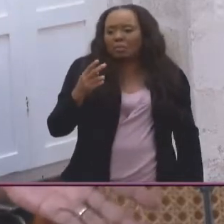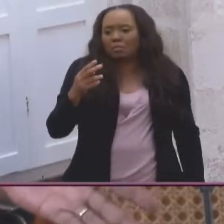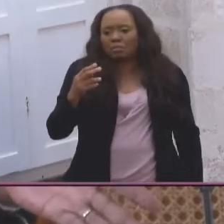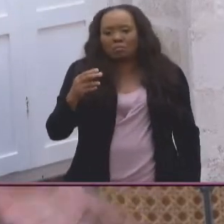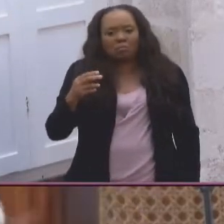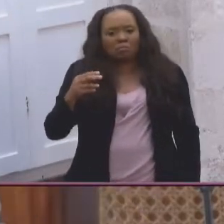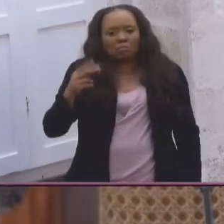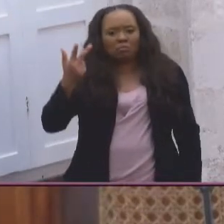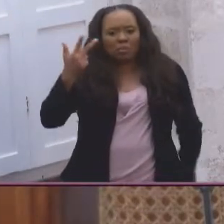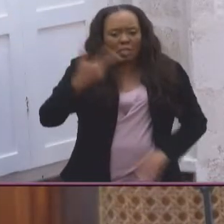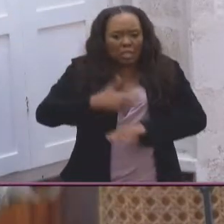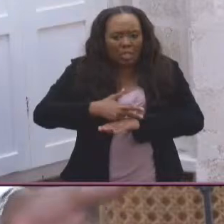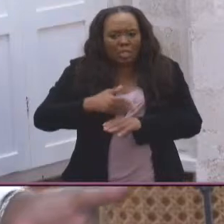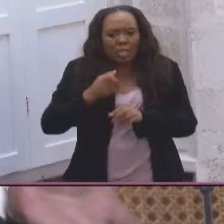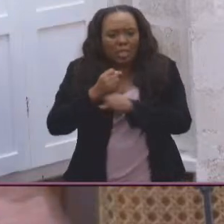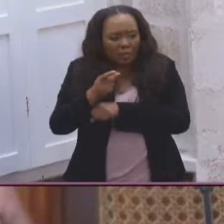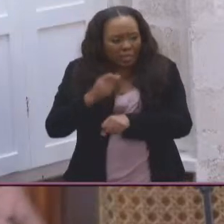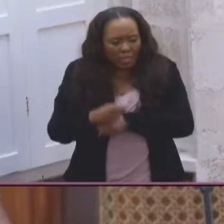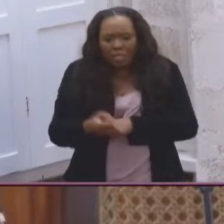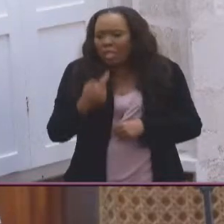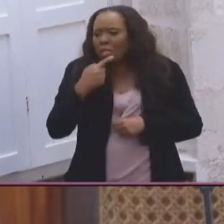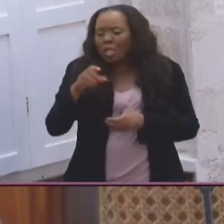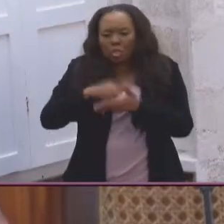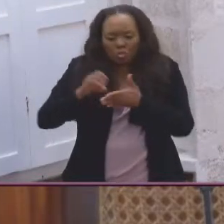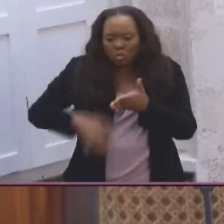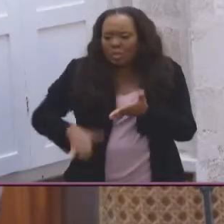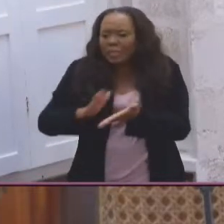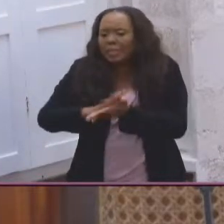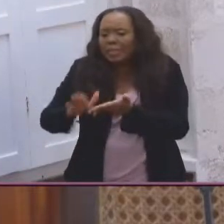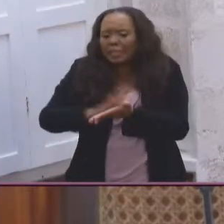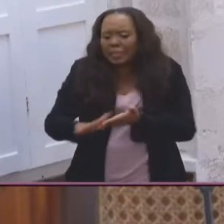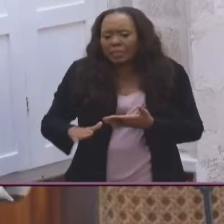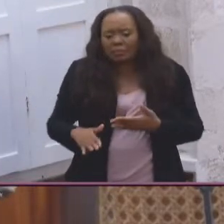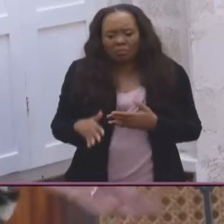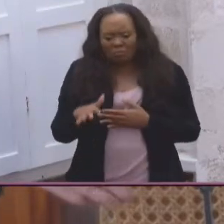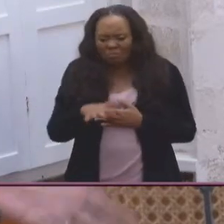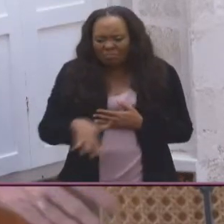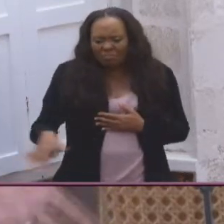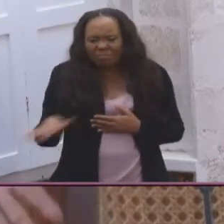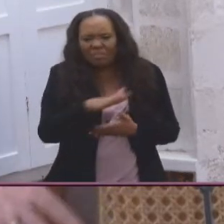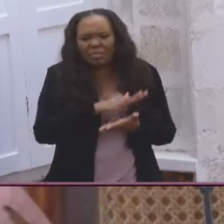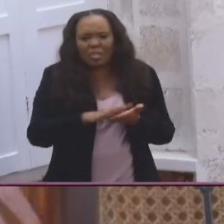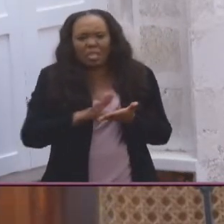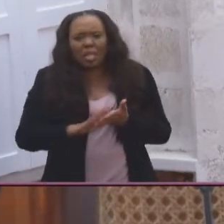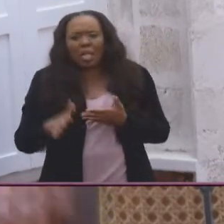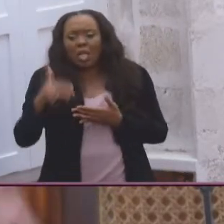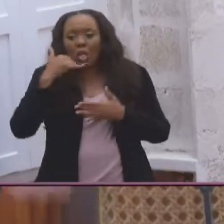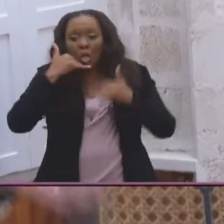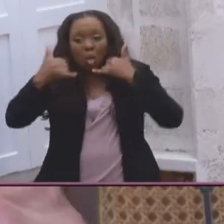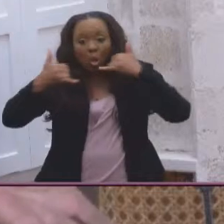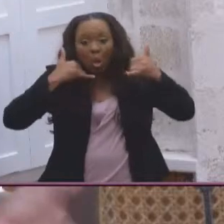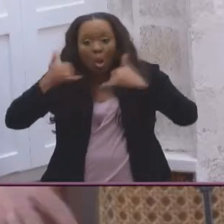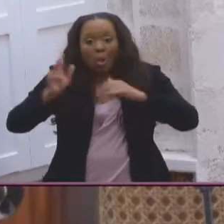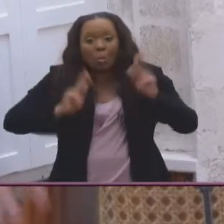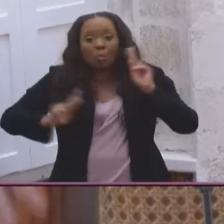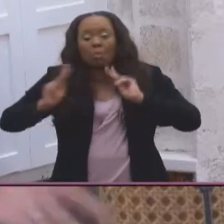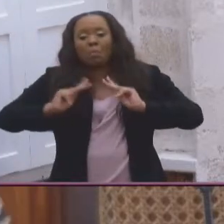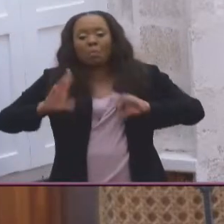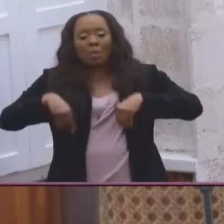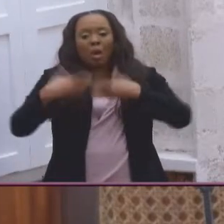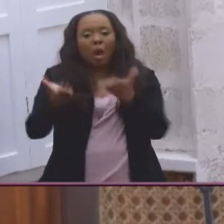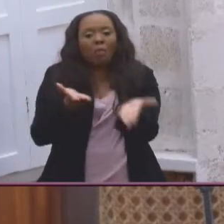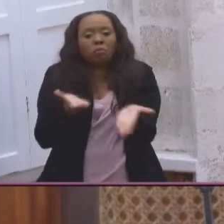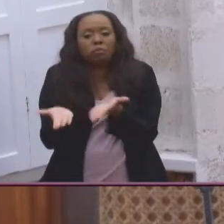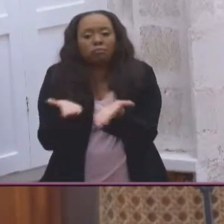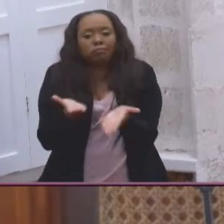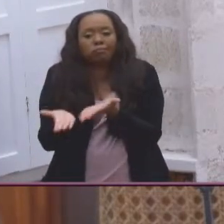to keep the space clean. You encourage the adults to keep the space clean. And you call the people who provide the services that help